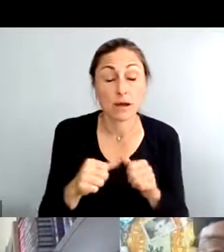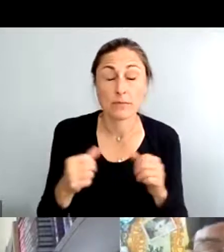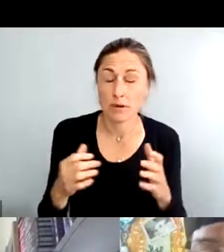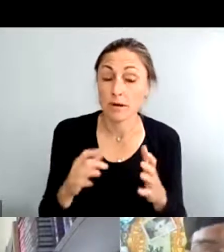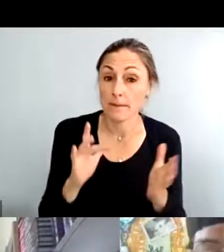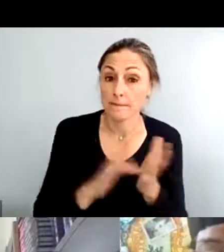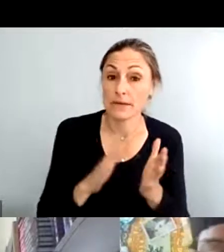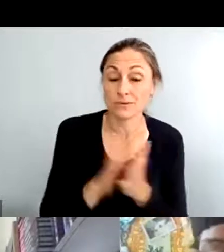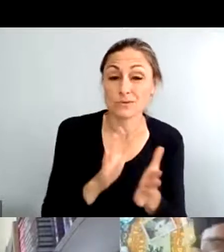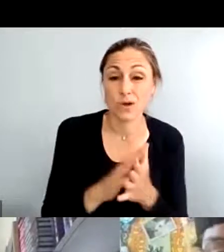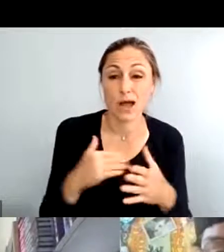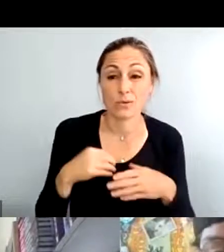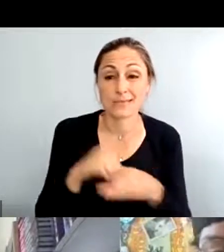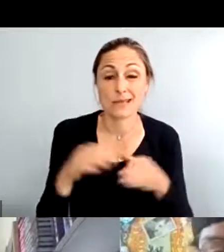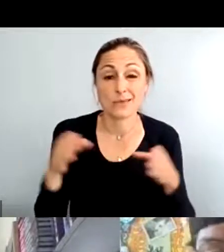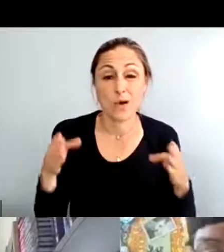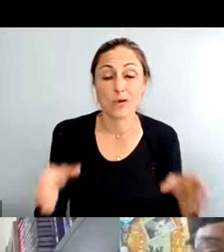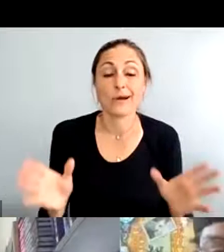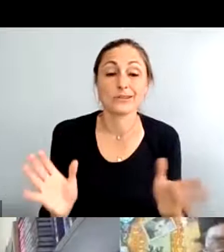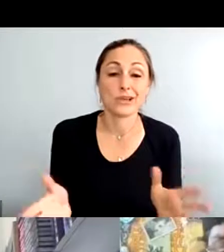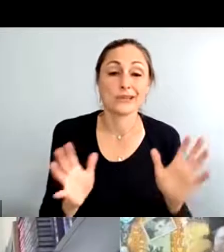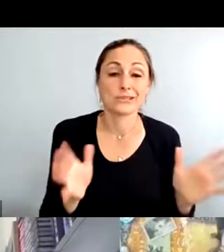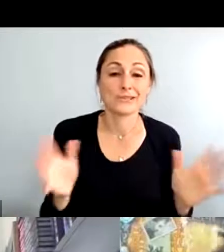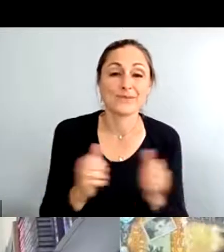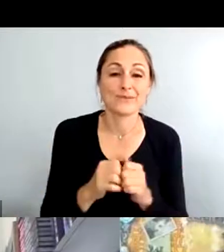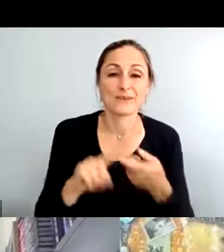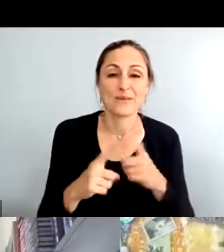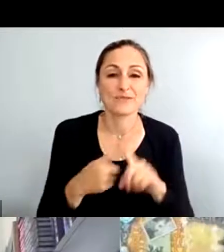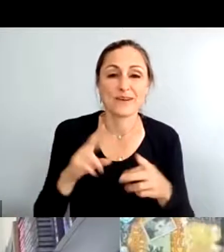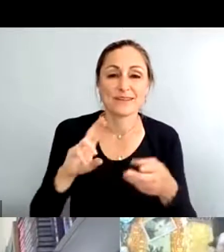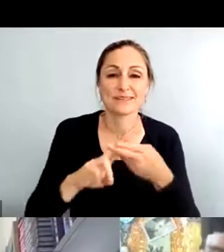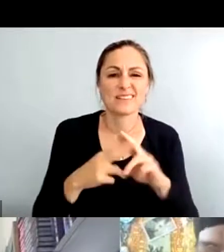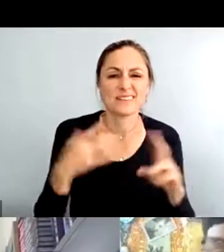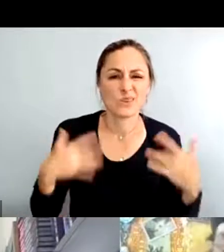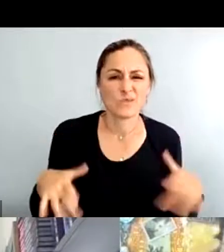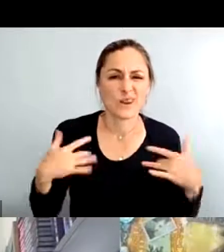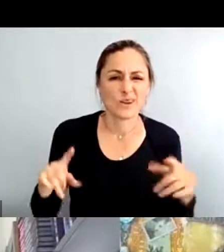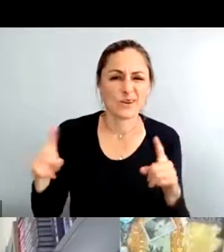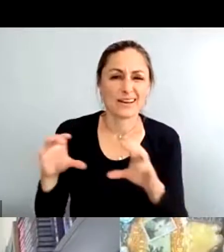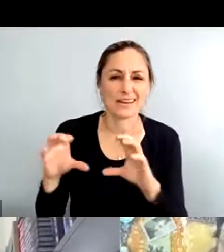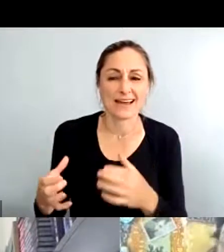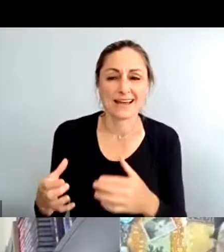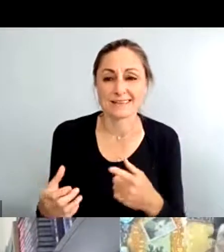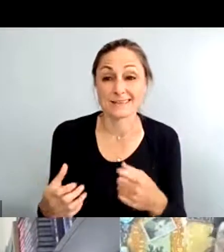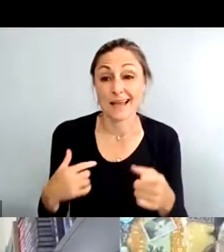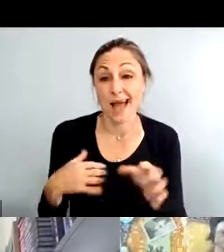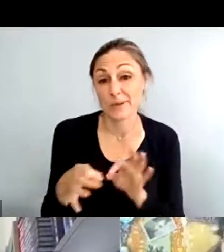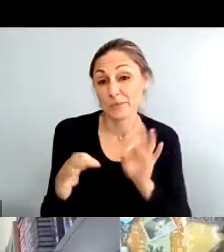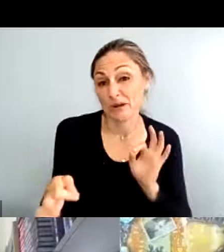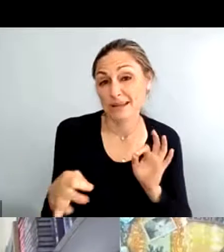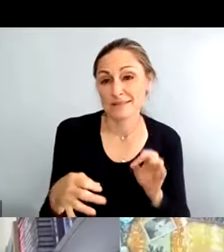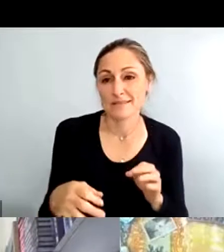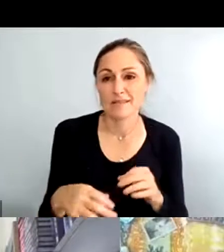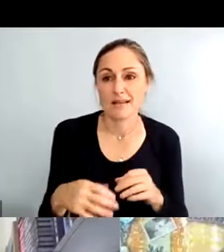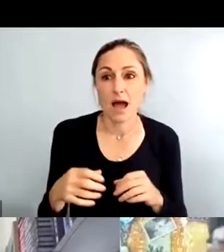in the hallway talking to my friends by our lockers and not wanting to go to class. So I would also procrastinate a little bit by staring